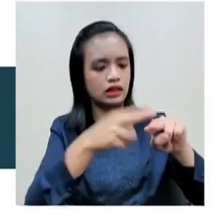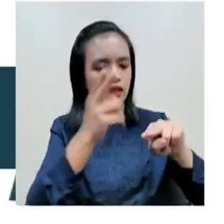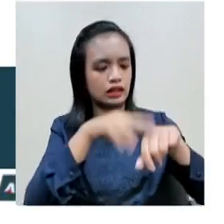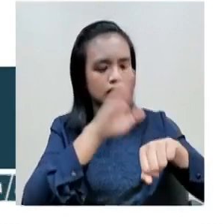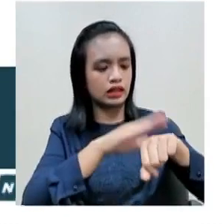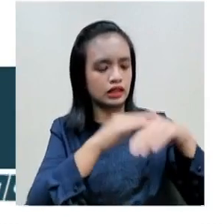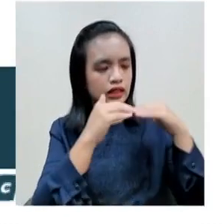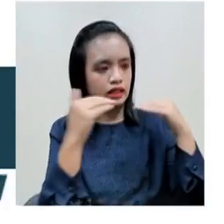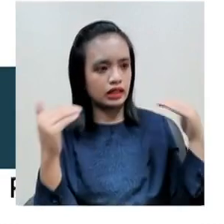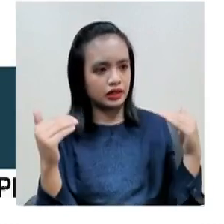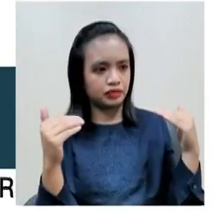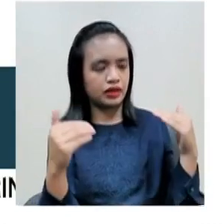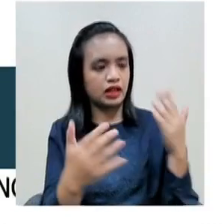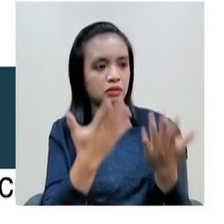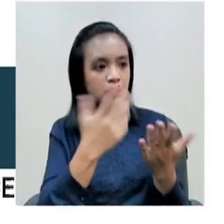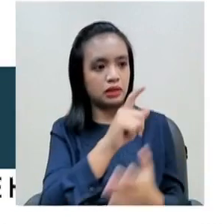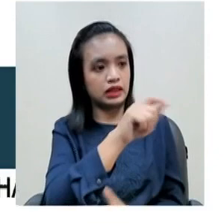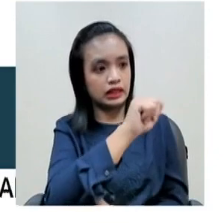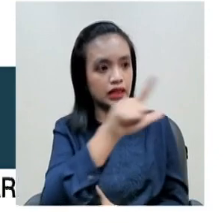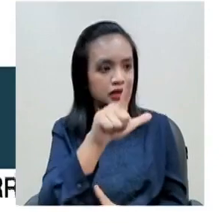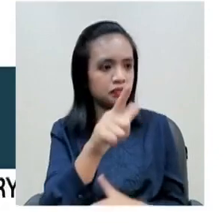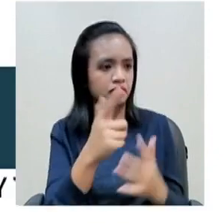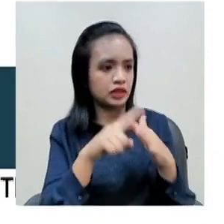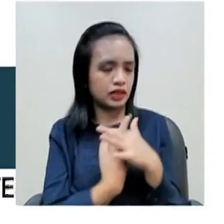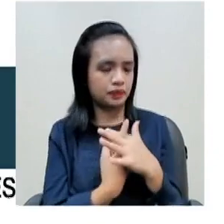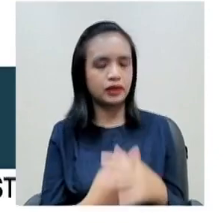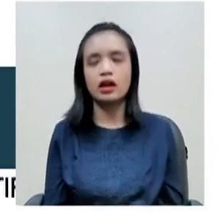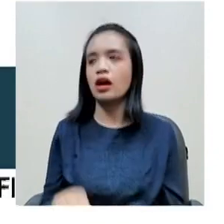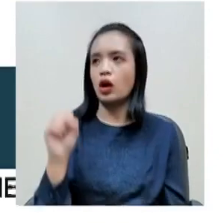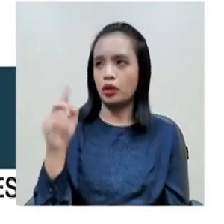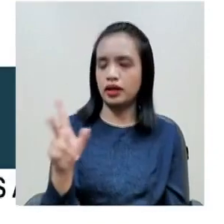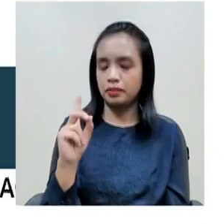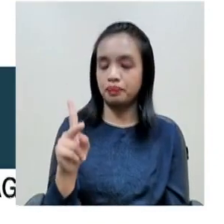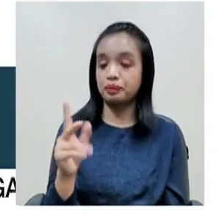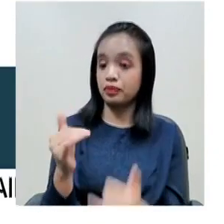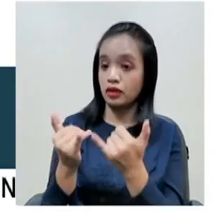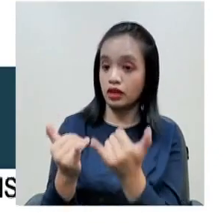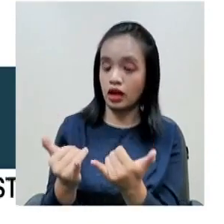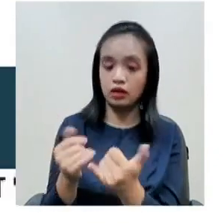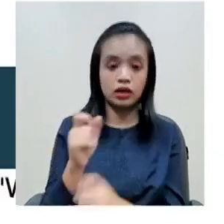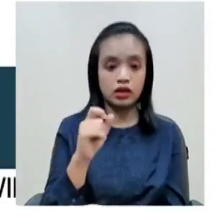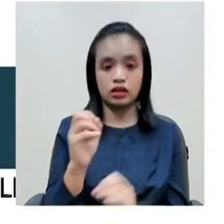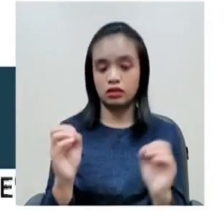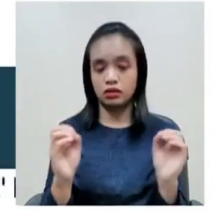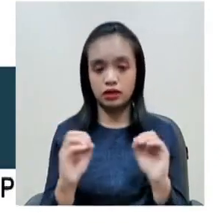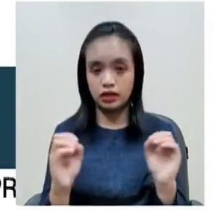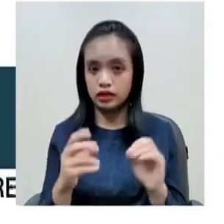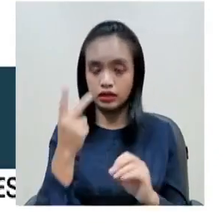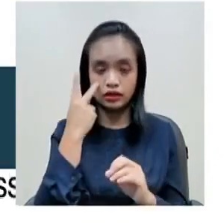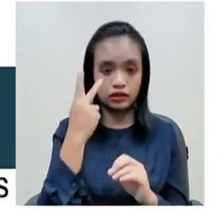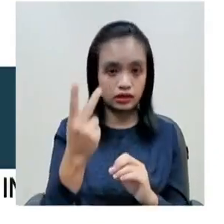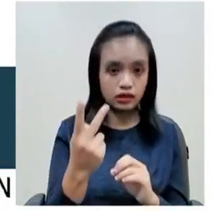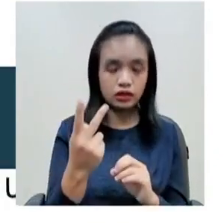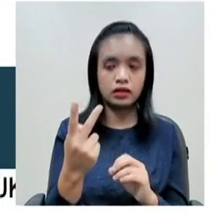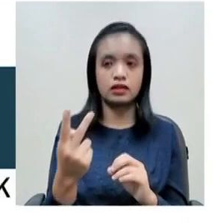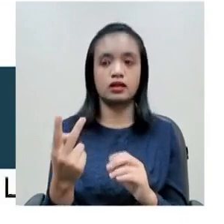maybe even to start with? For Taal right now, we are not seeing any other outstanding